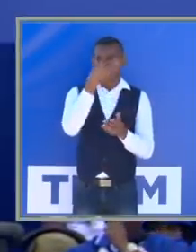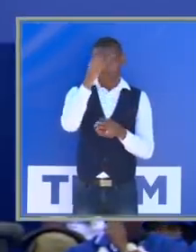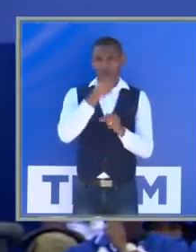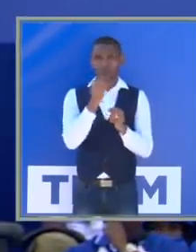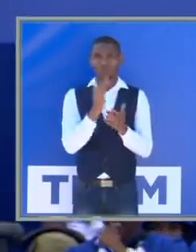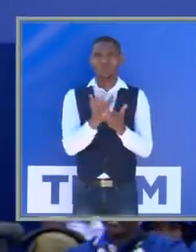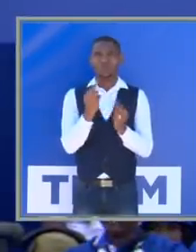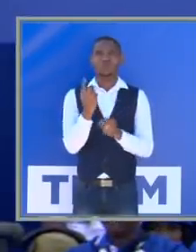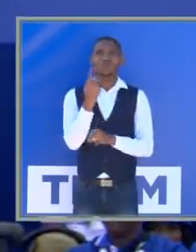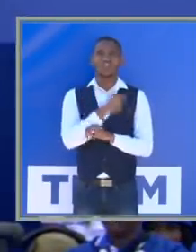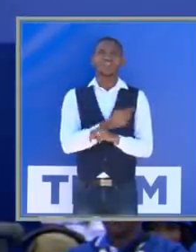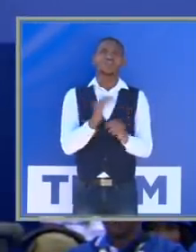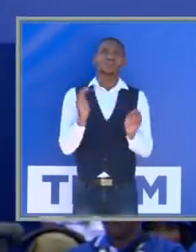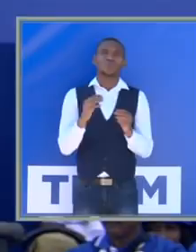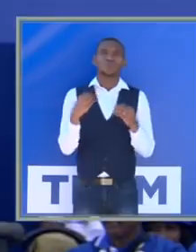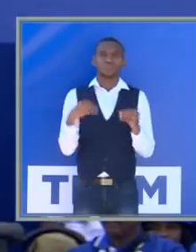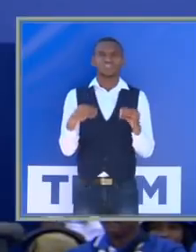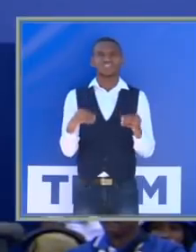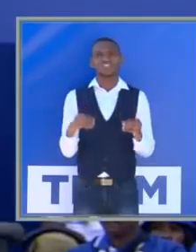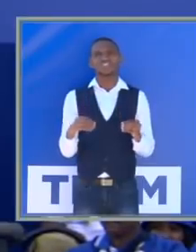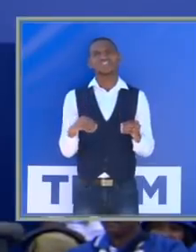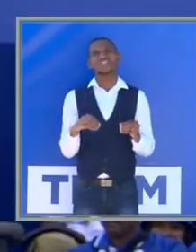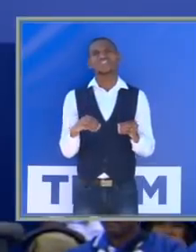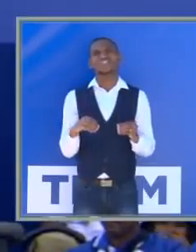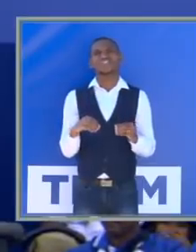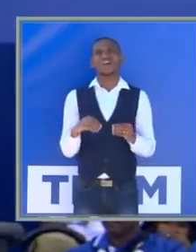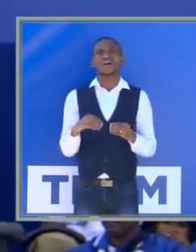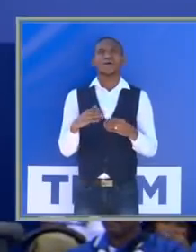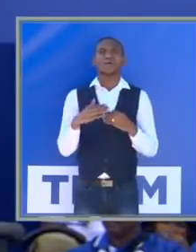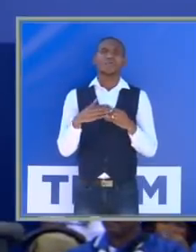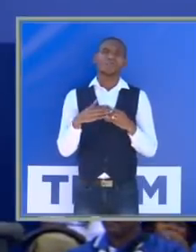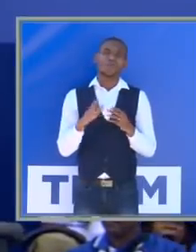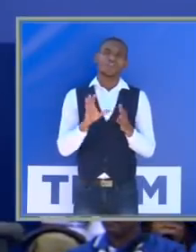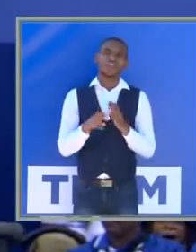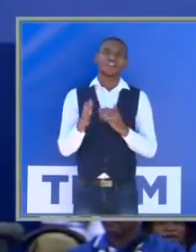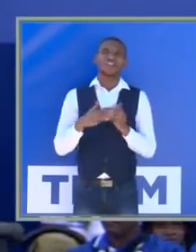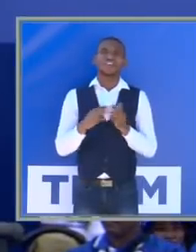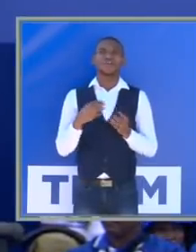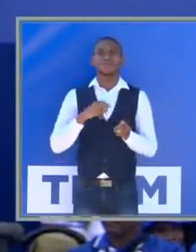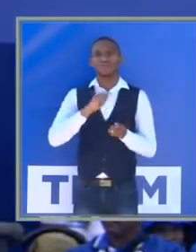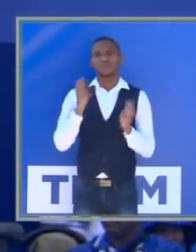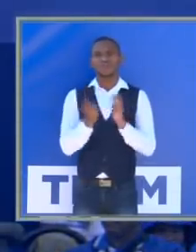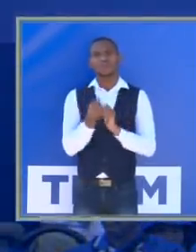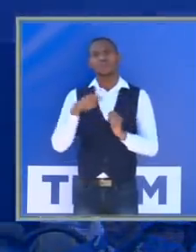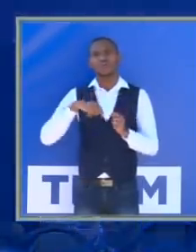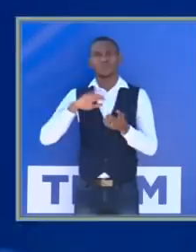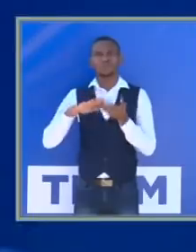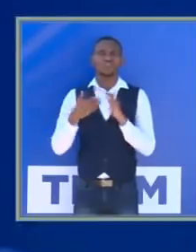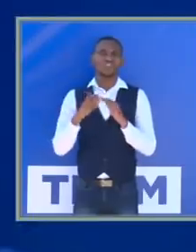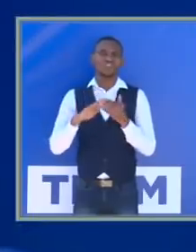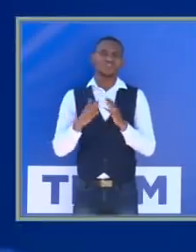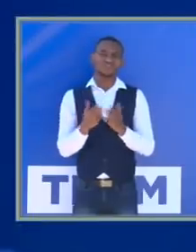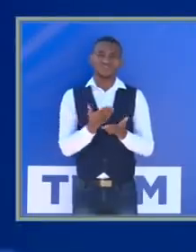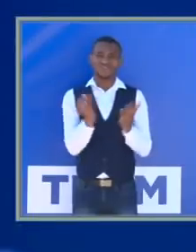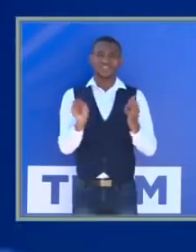new day for small businesses. But more than anything, I want to reform our society. Fellow